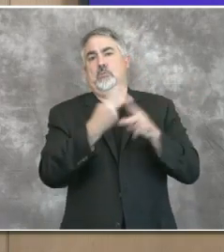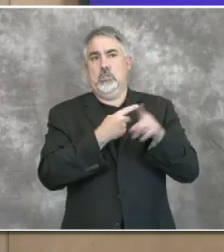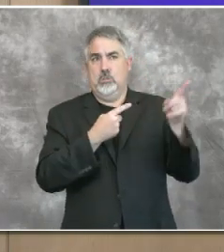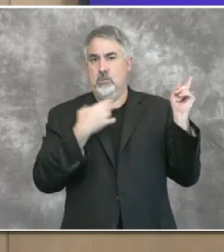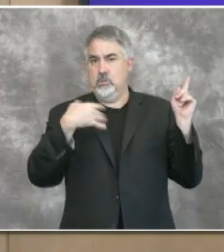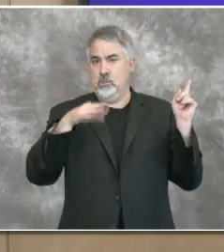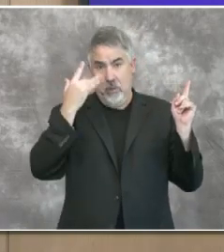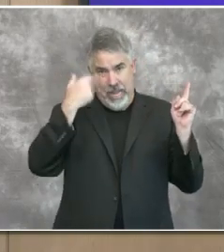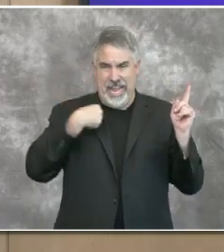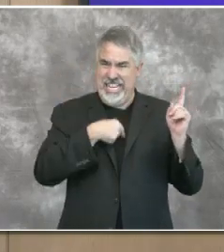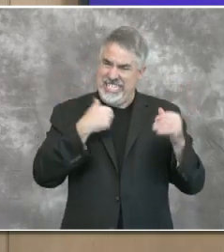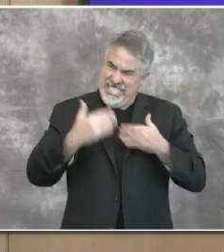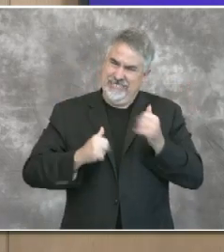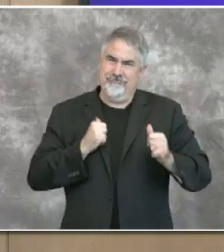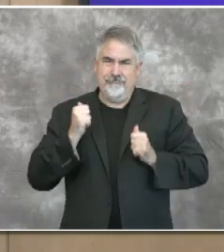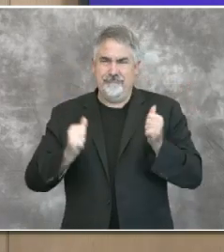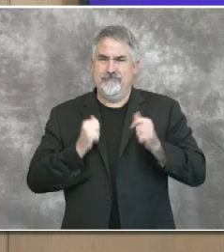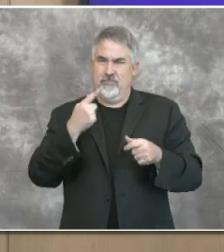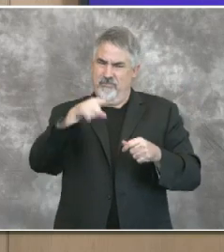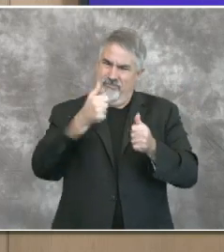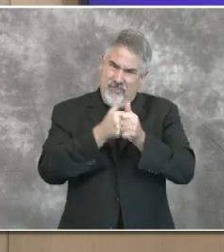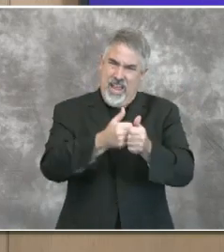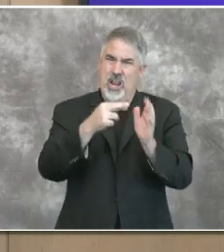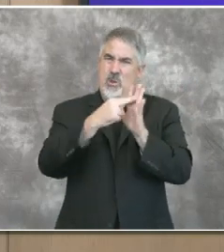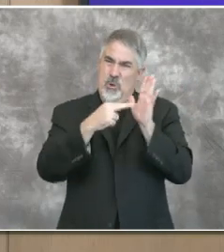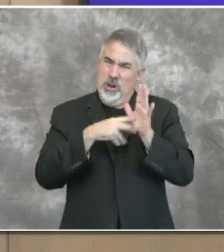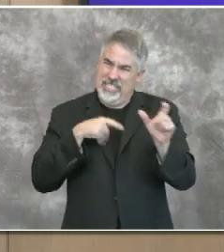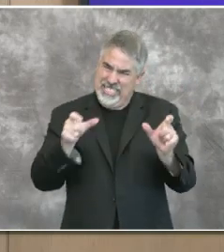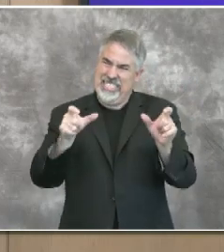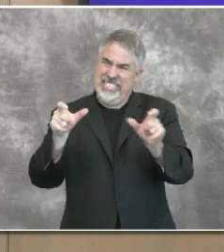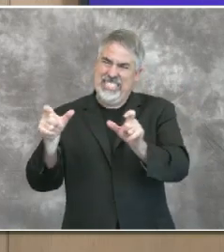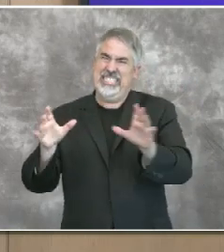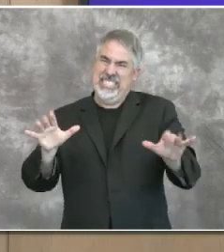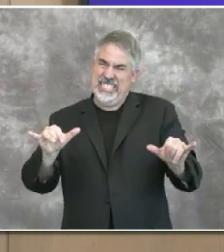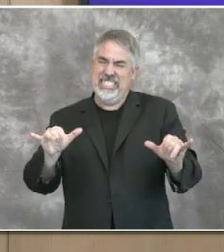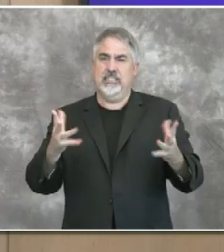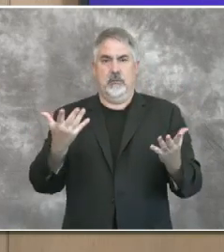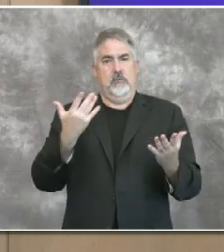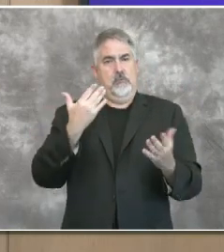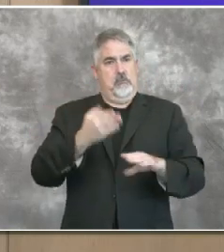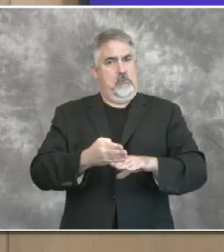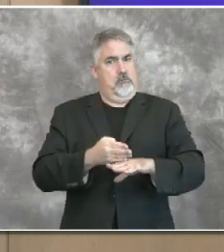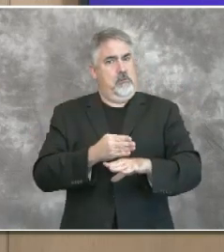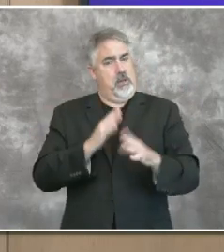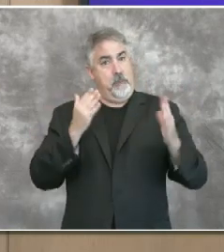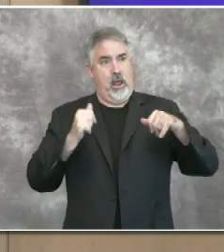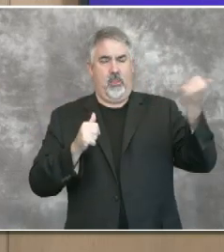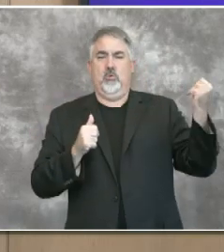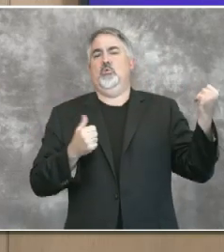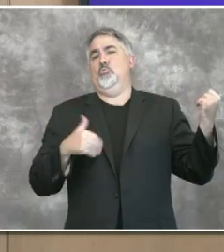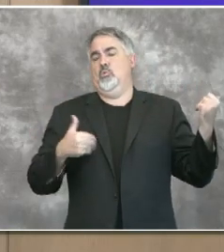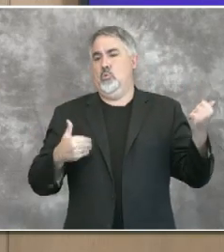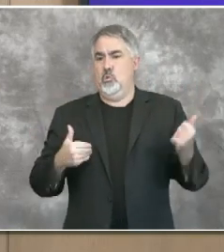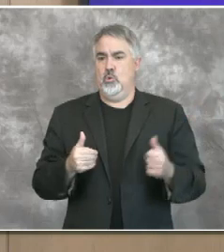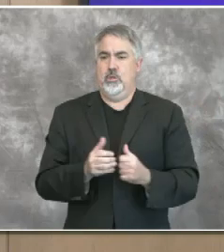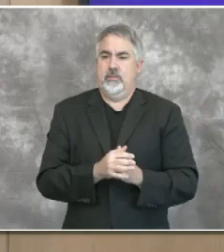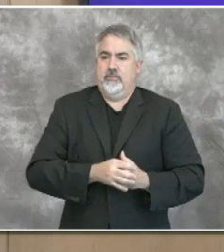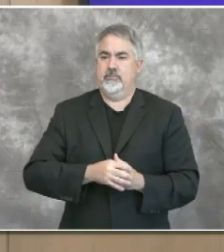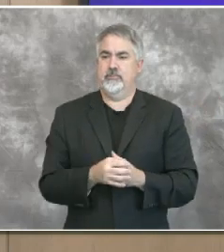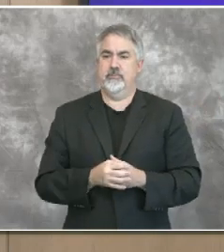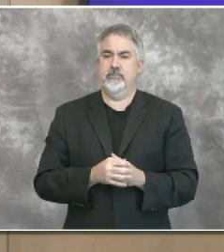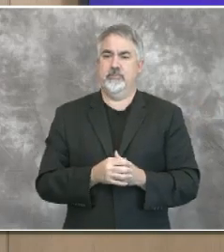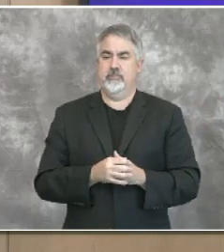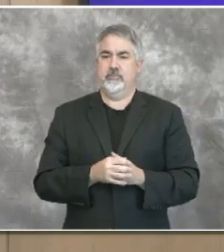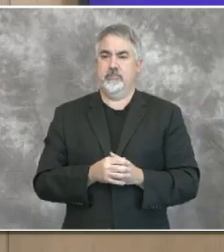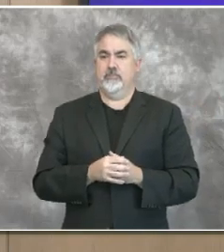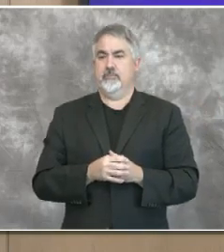an ever-changing format, distilling it down and sharing it as quickly as possible in as many different configurations, whether